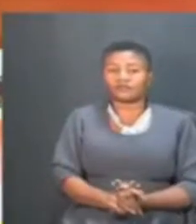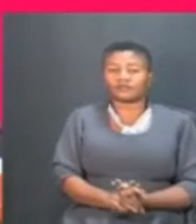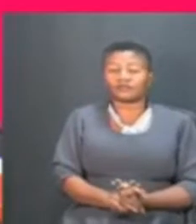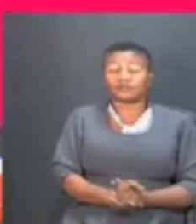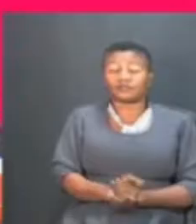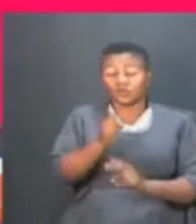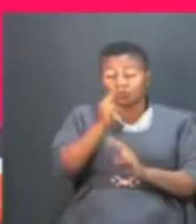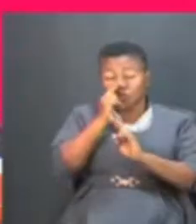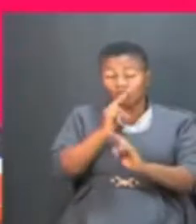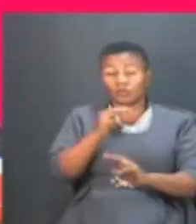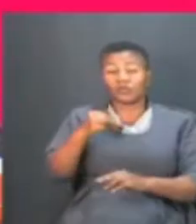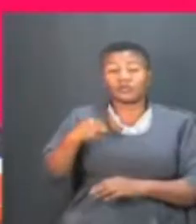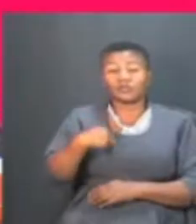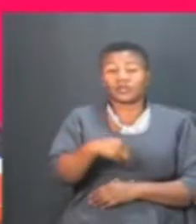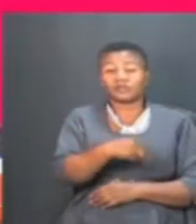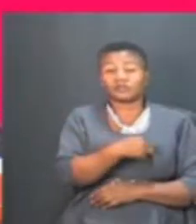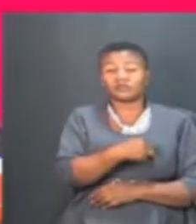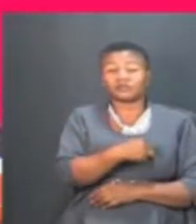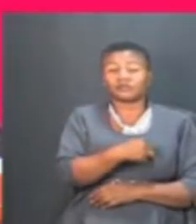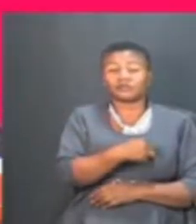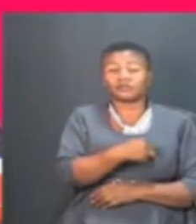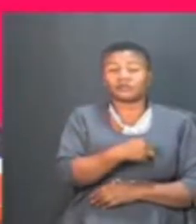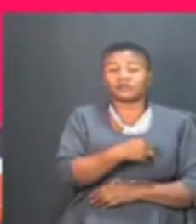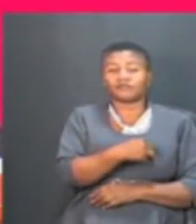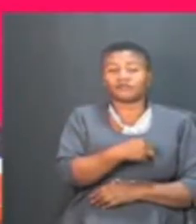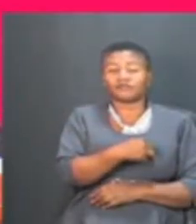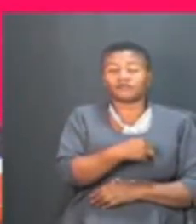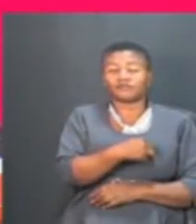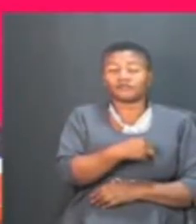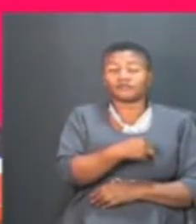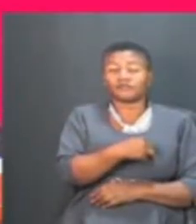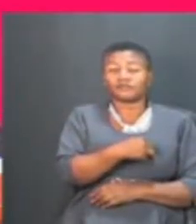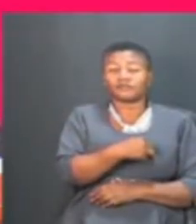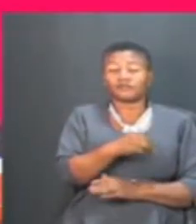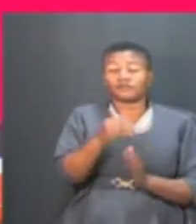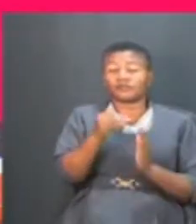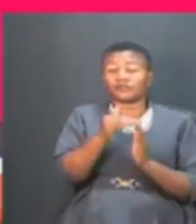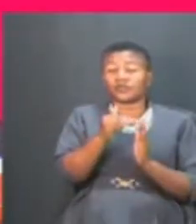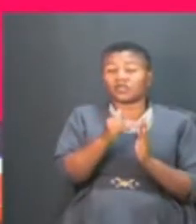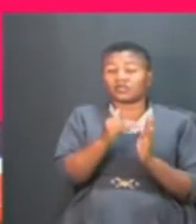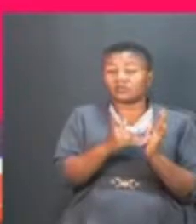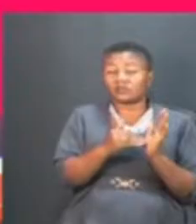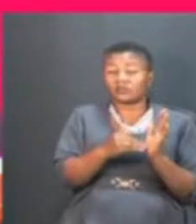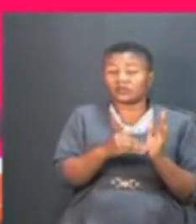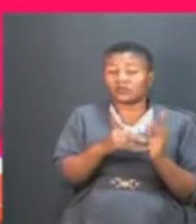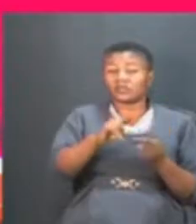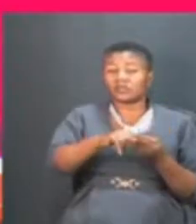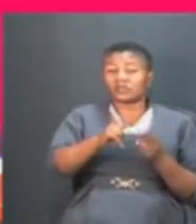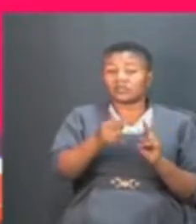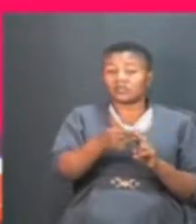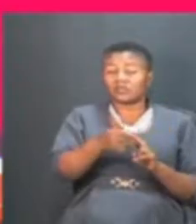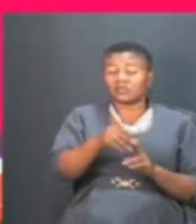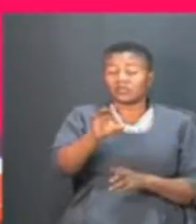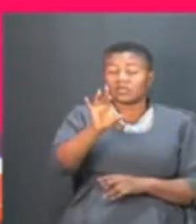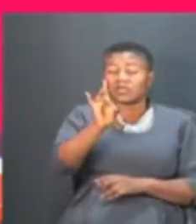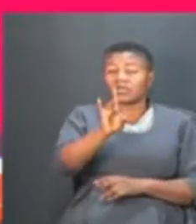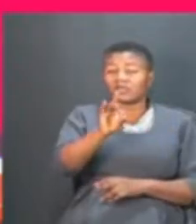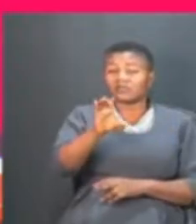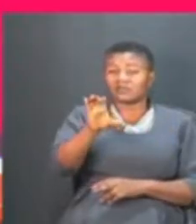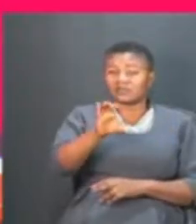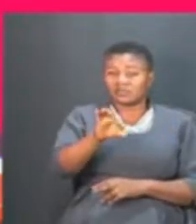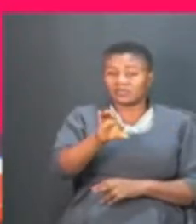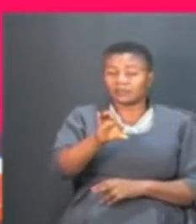Honorable members, the items numbered 8C,